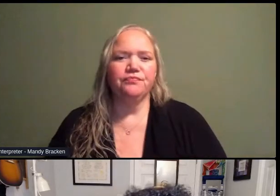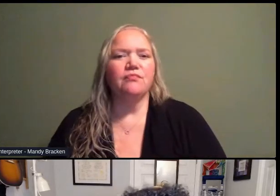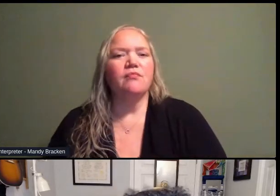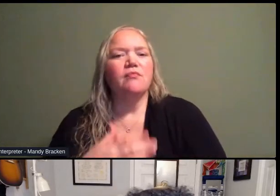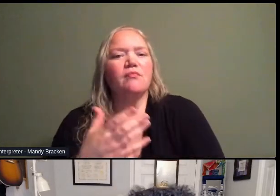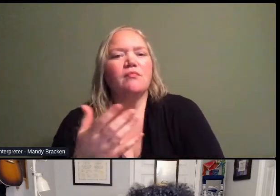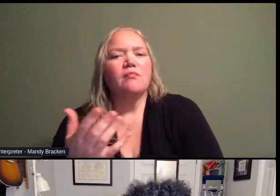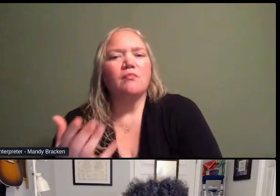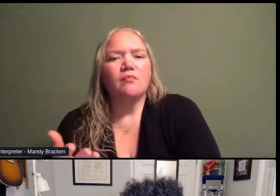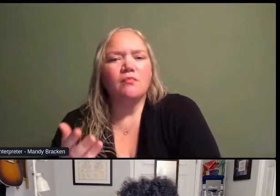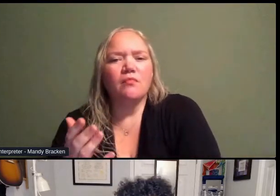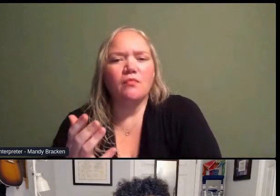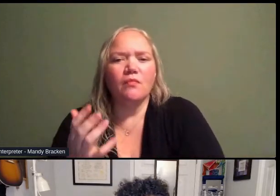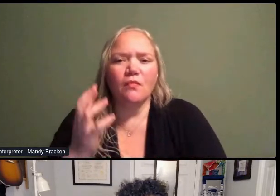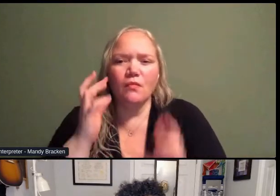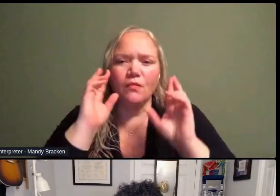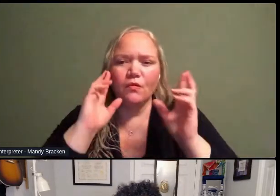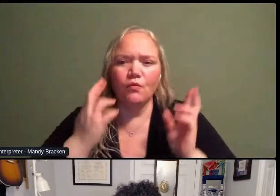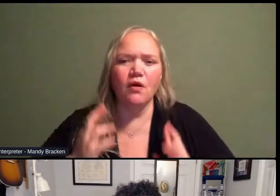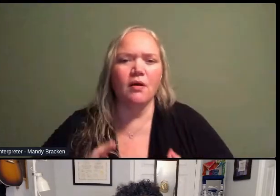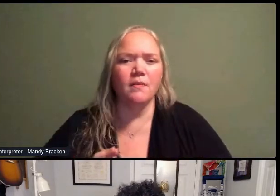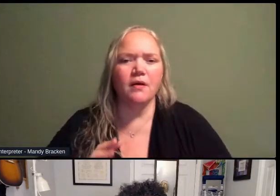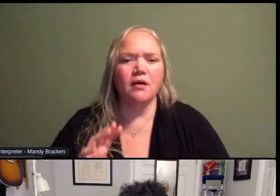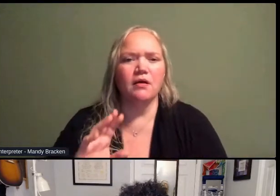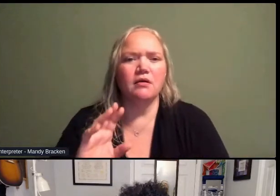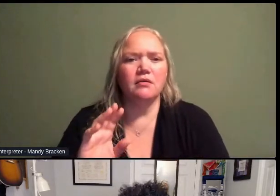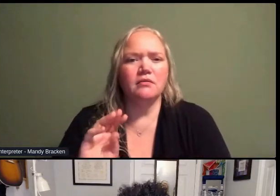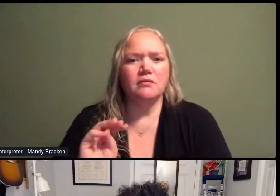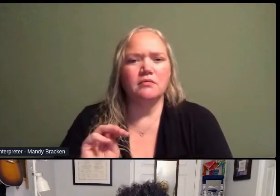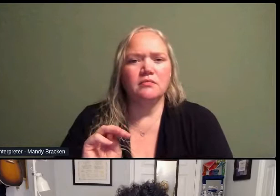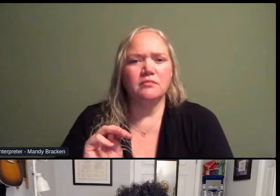Doors? Hi, everyone. So